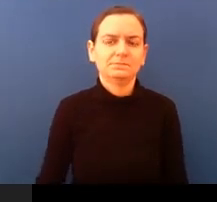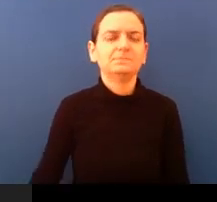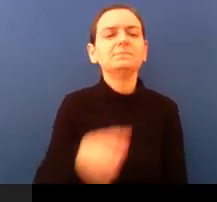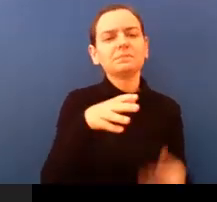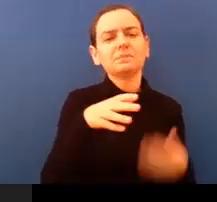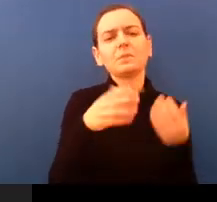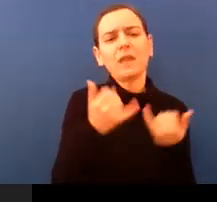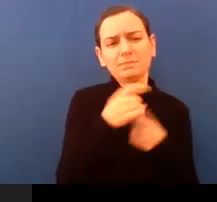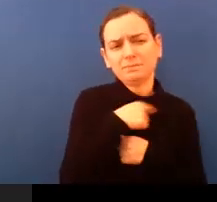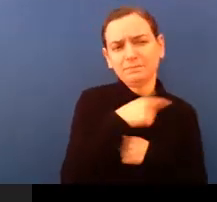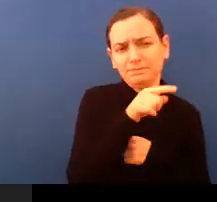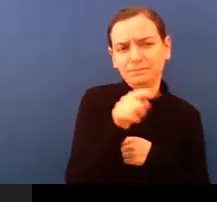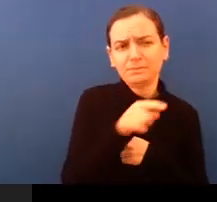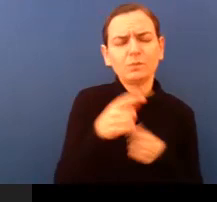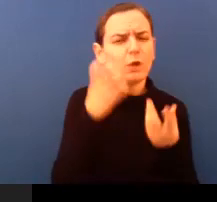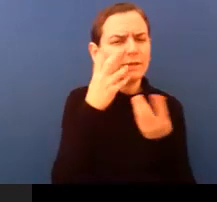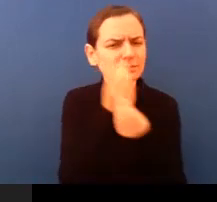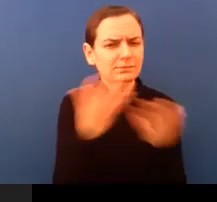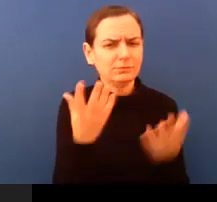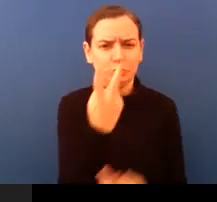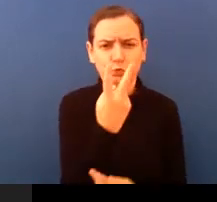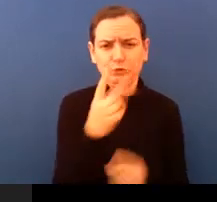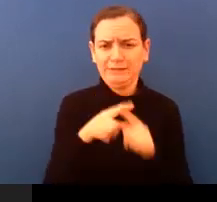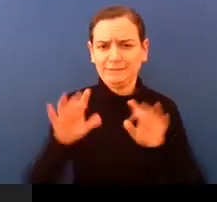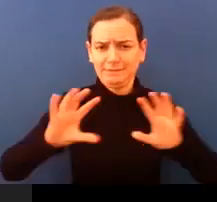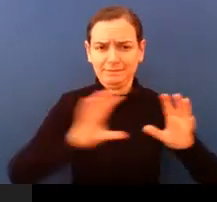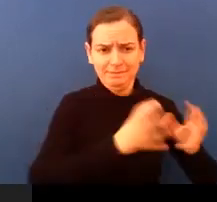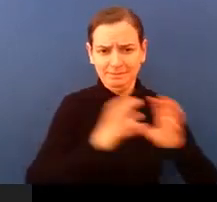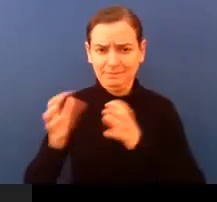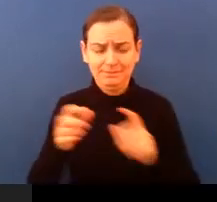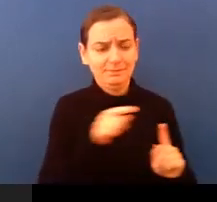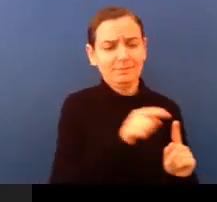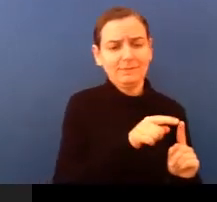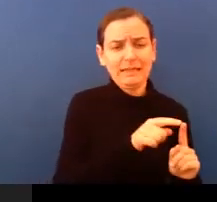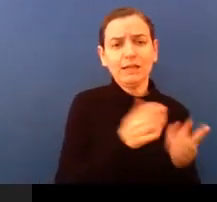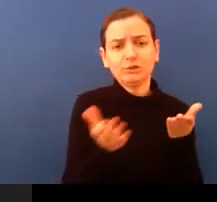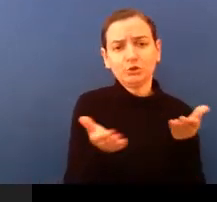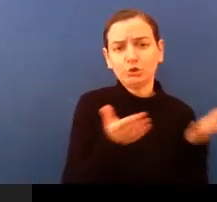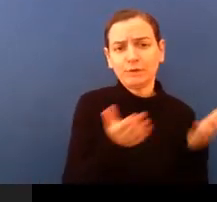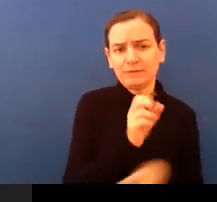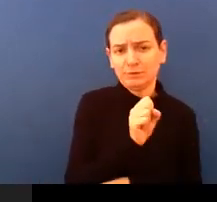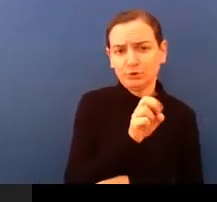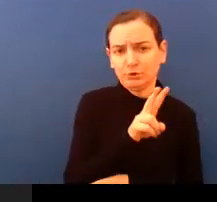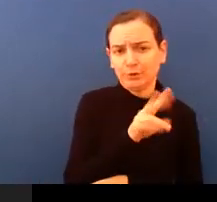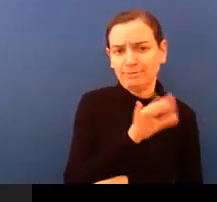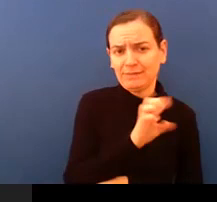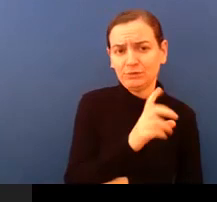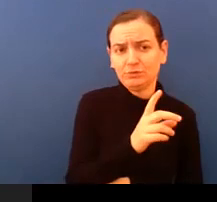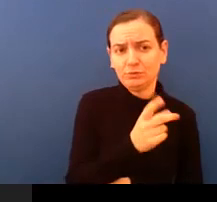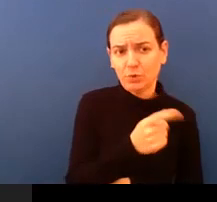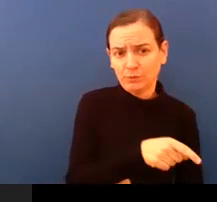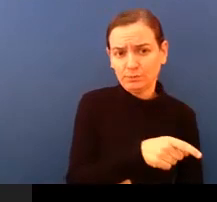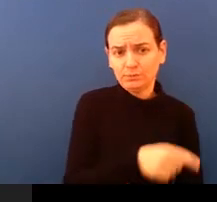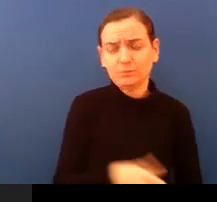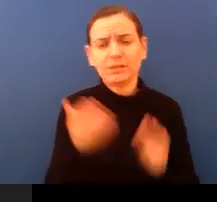a guide dog. That does not happen. The guide dog is raised with the guide dog school and